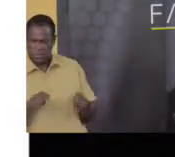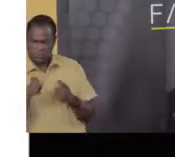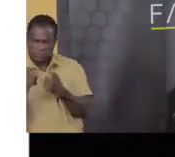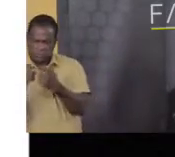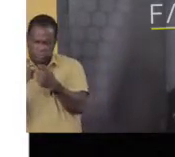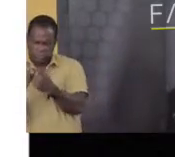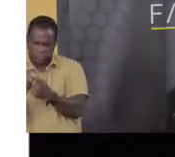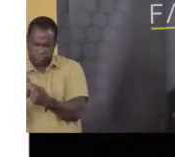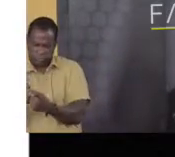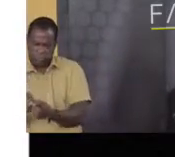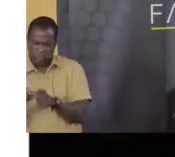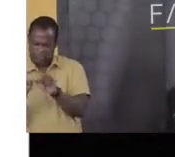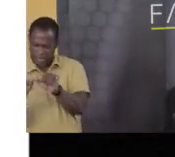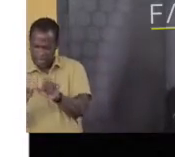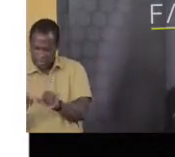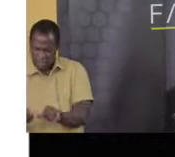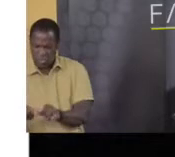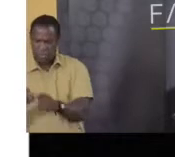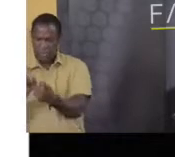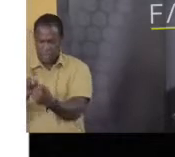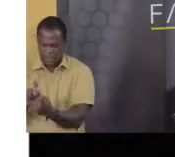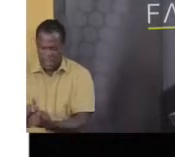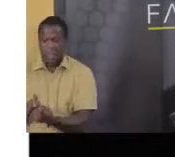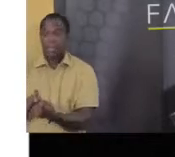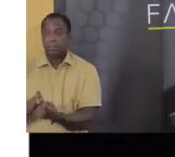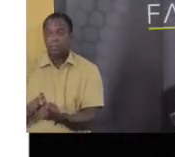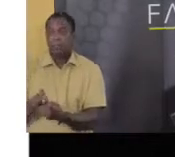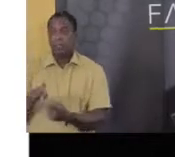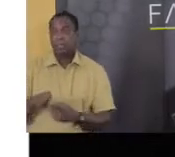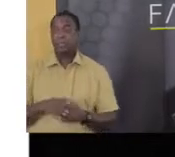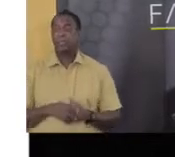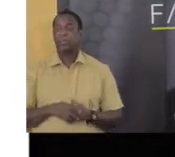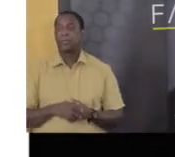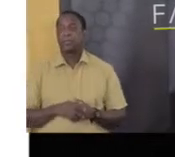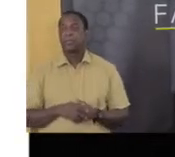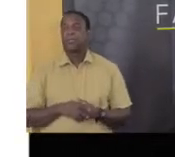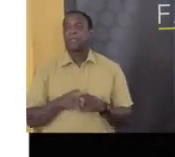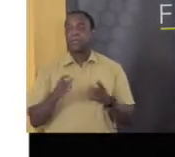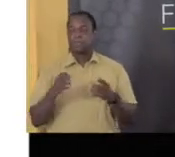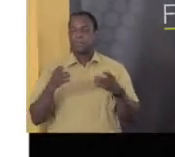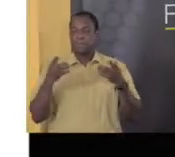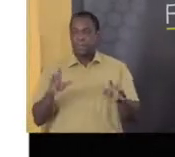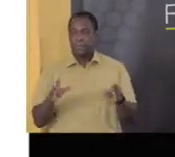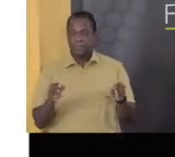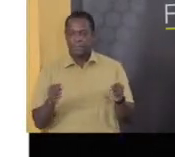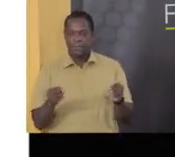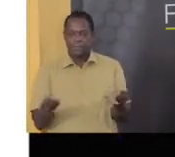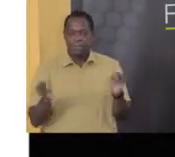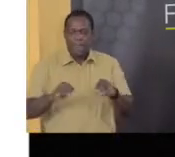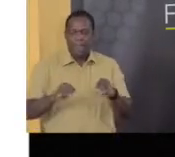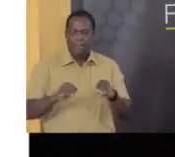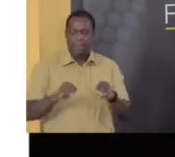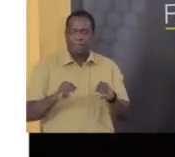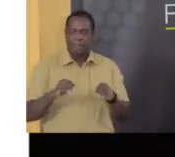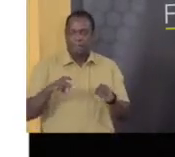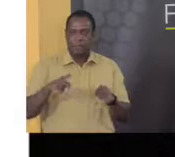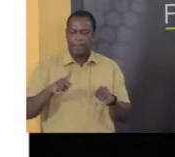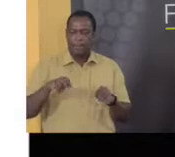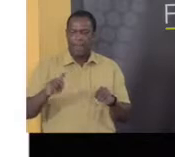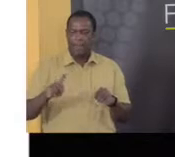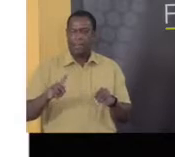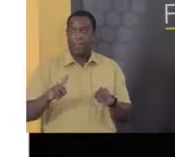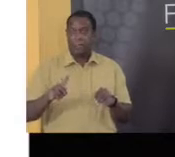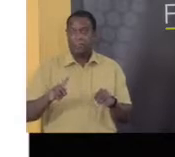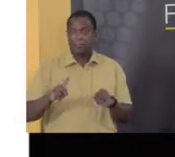ensure you got all the measurements correct. Then you have your tagging, packing, QA audit from